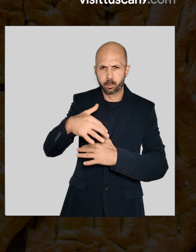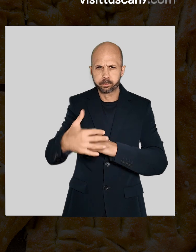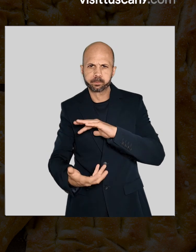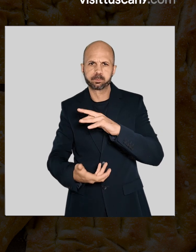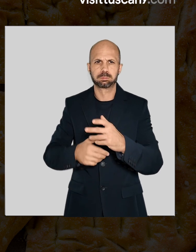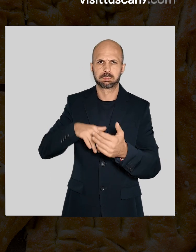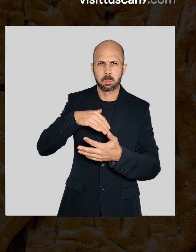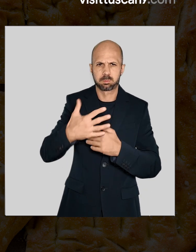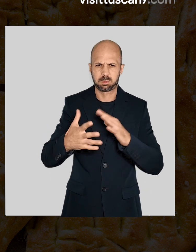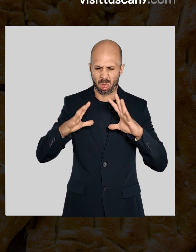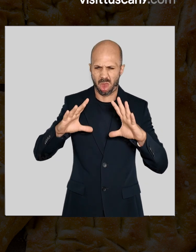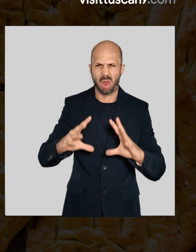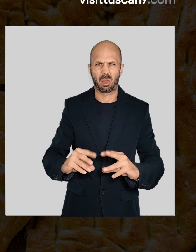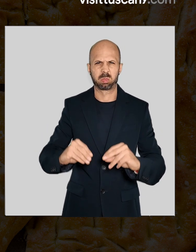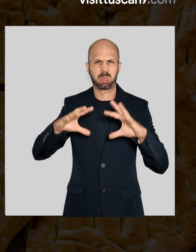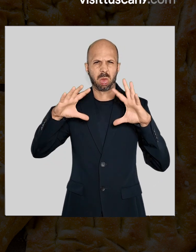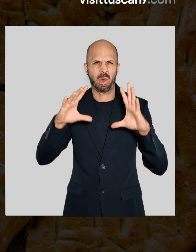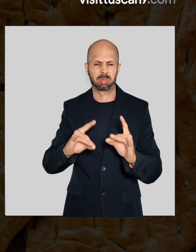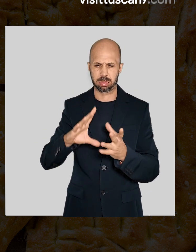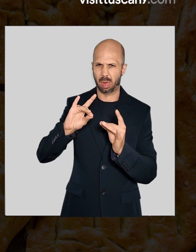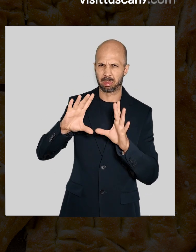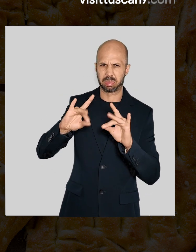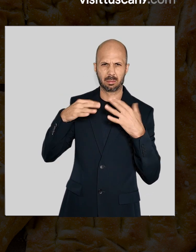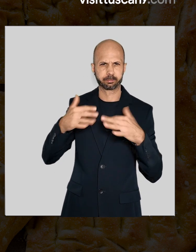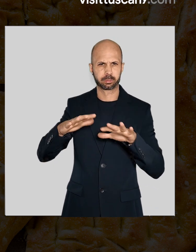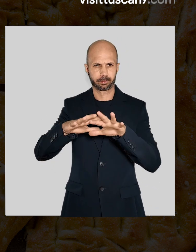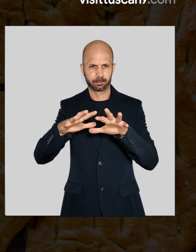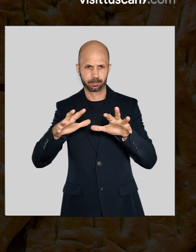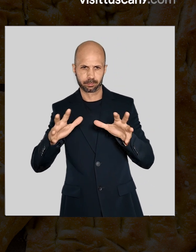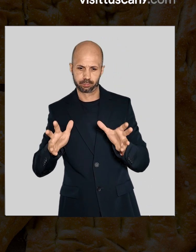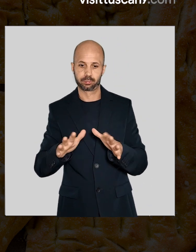Drizzle some olive oil around the ball of dough.